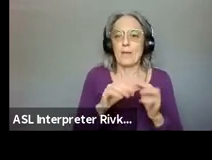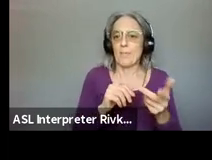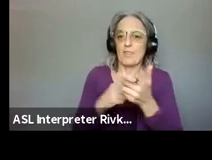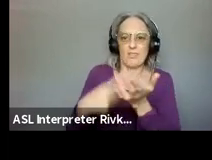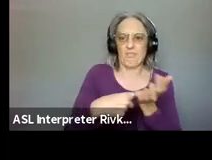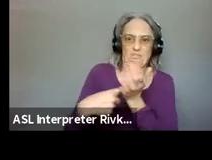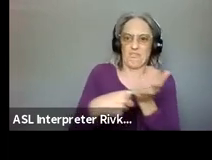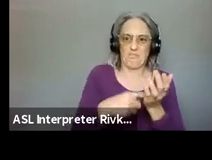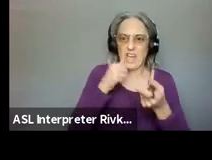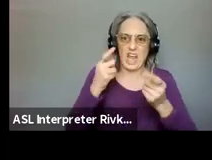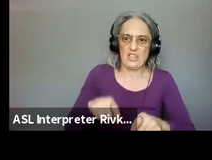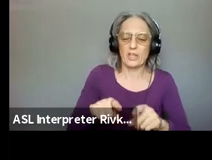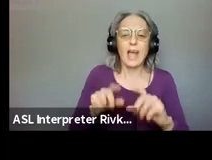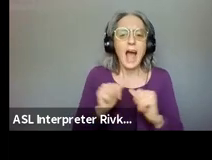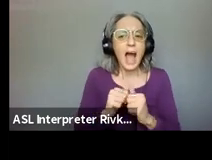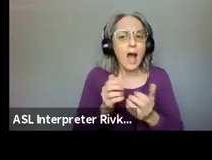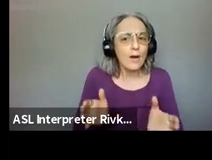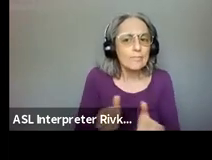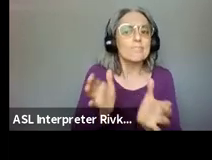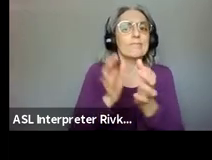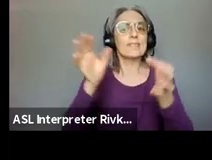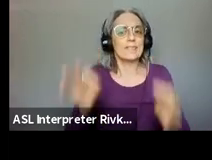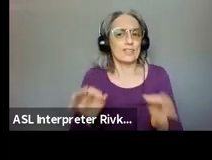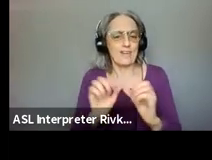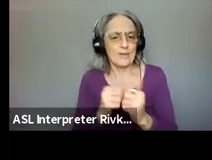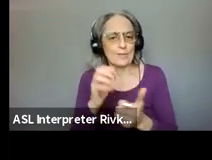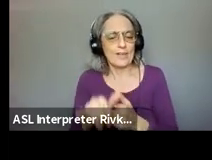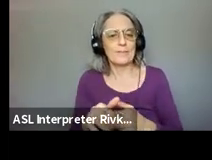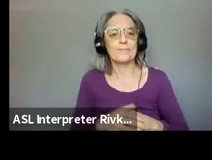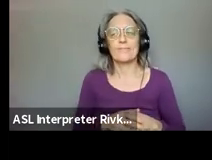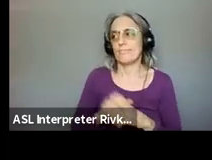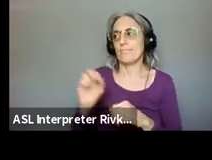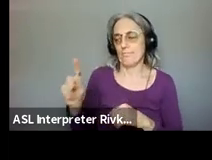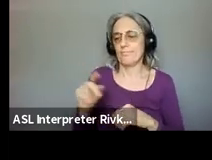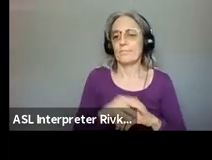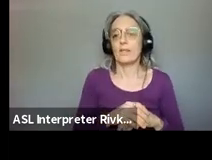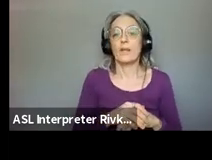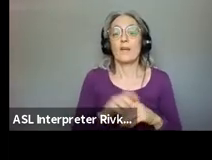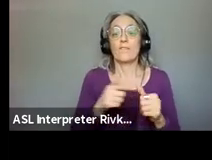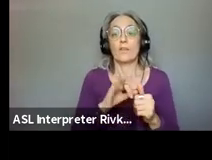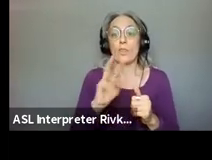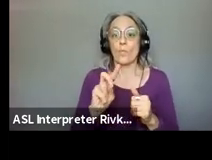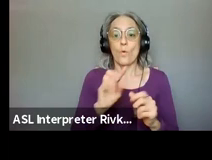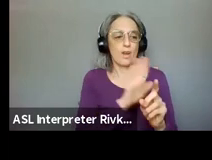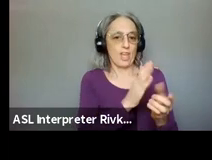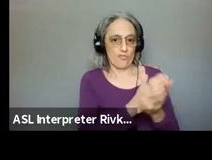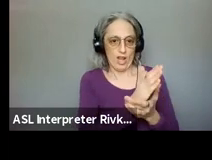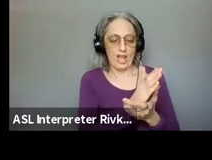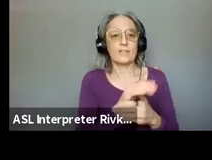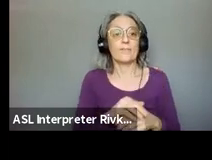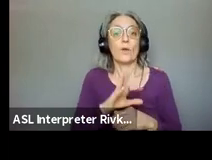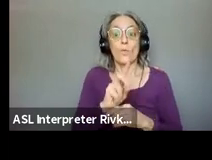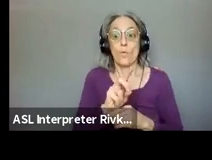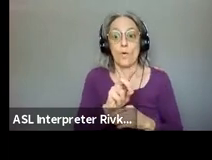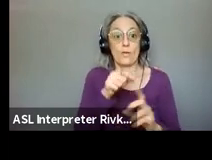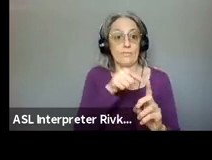for then coming to a decision. Yeah, absolutely. So starting first with the rights that the ward has is wards still retain the